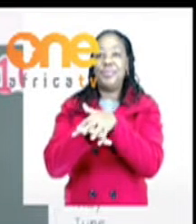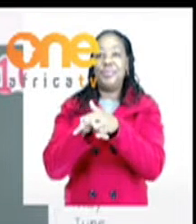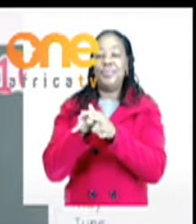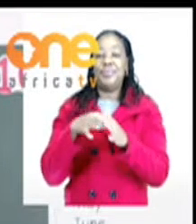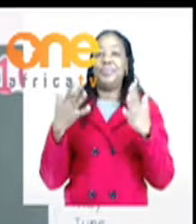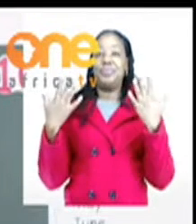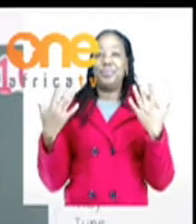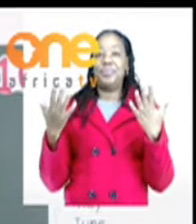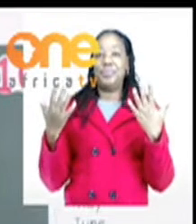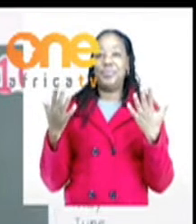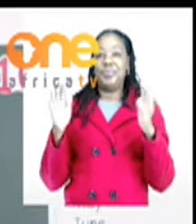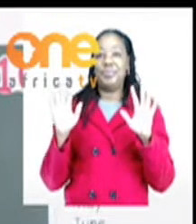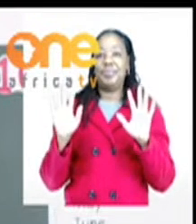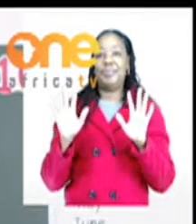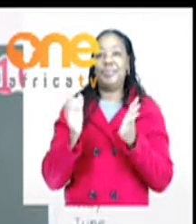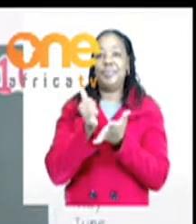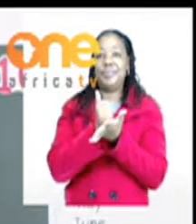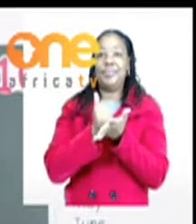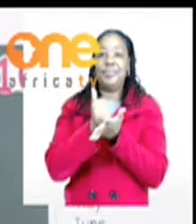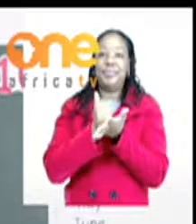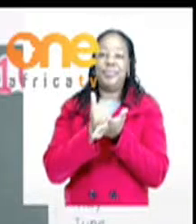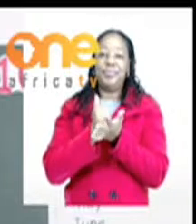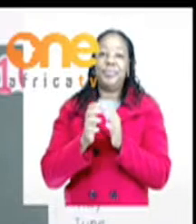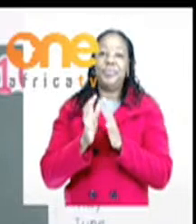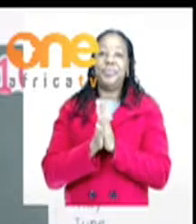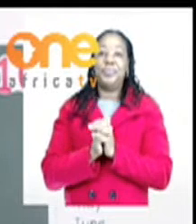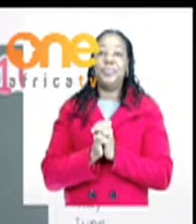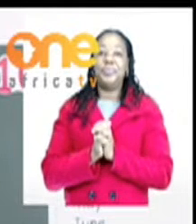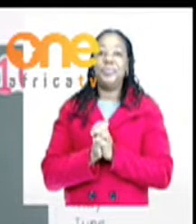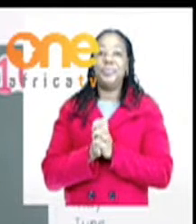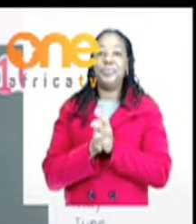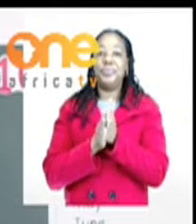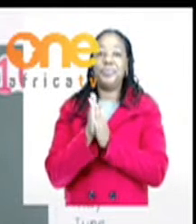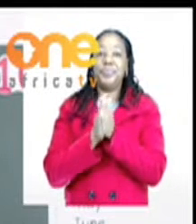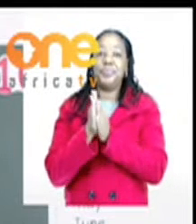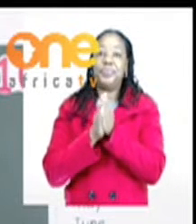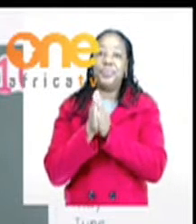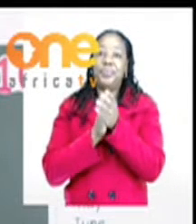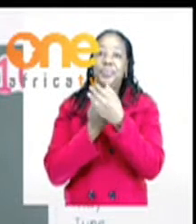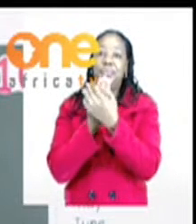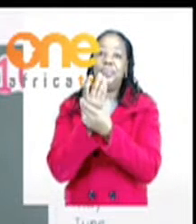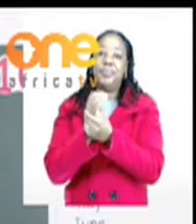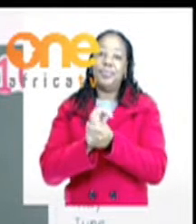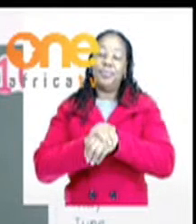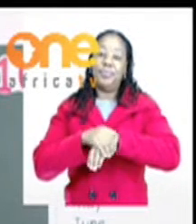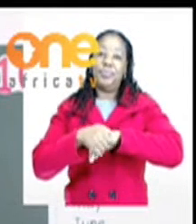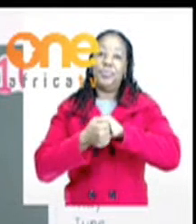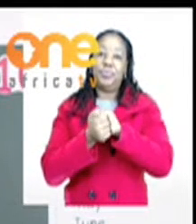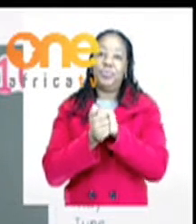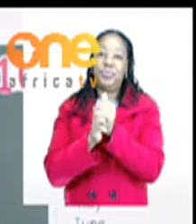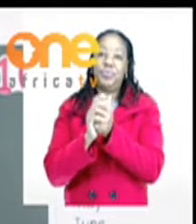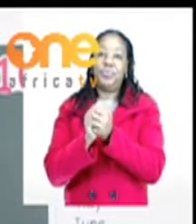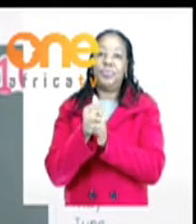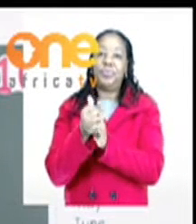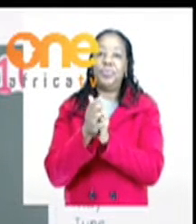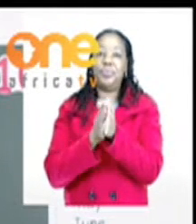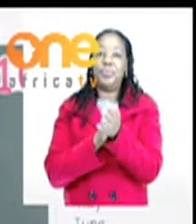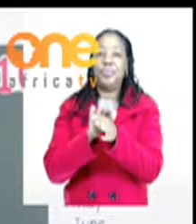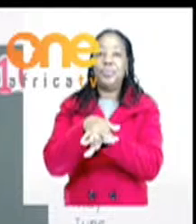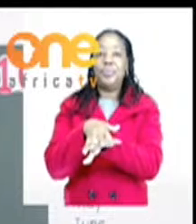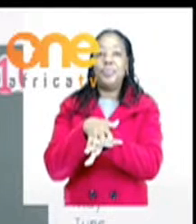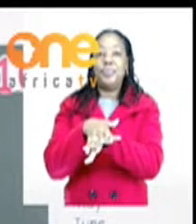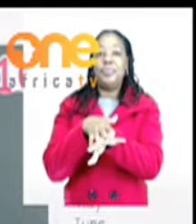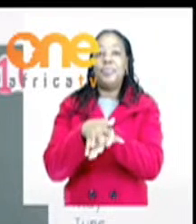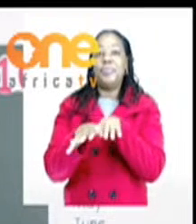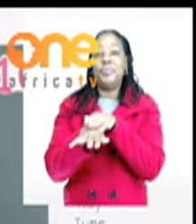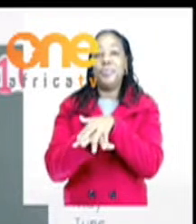are clean. We have sanitized. Rub, rub, rub your hands back,